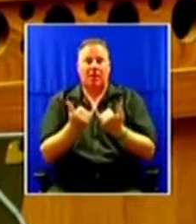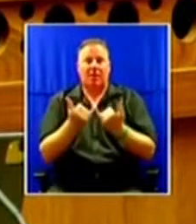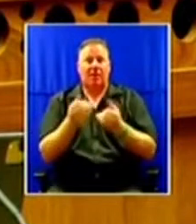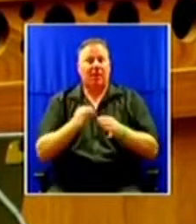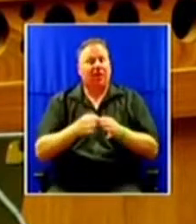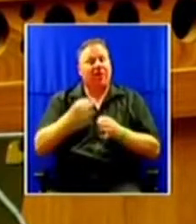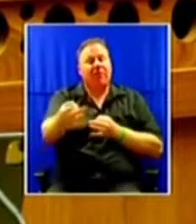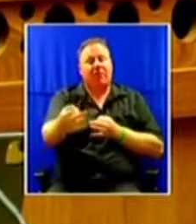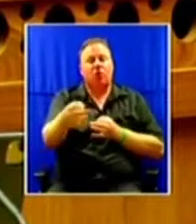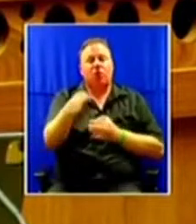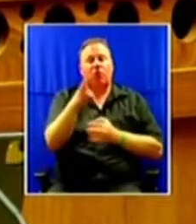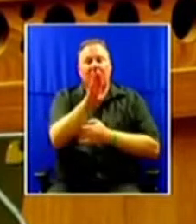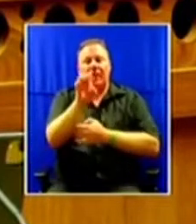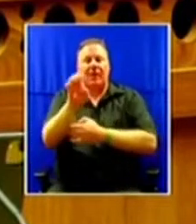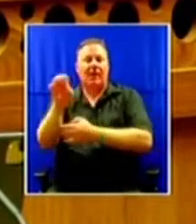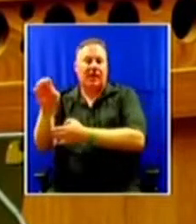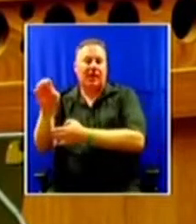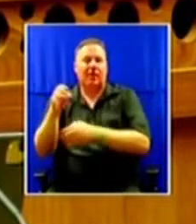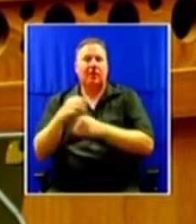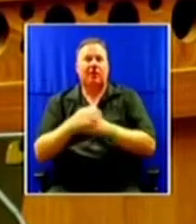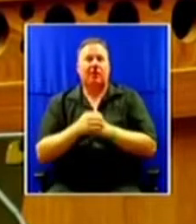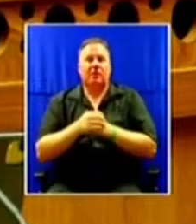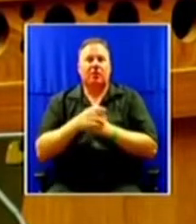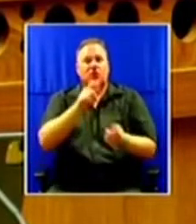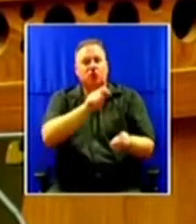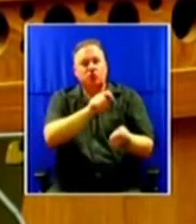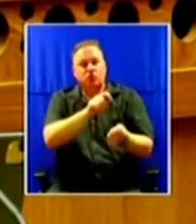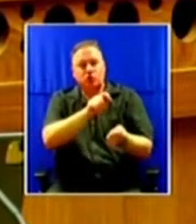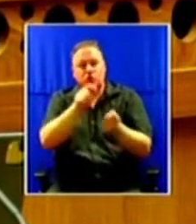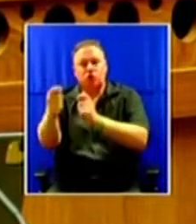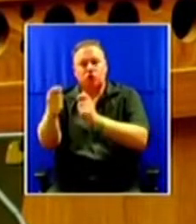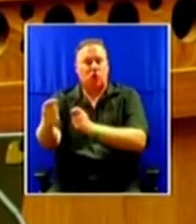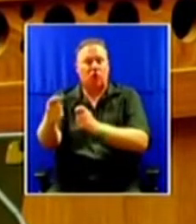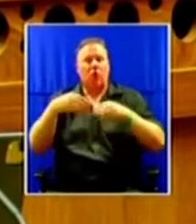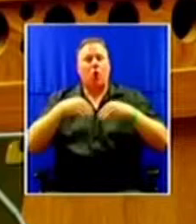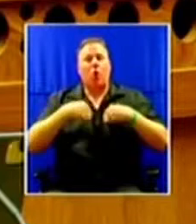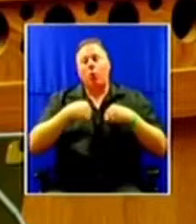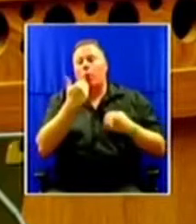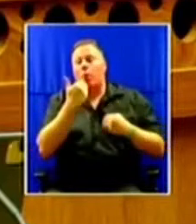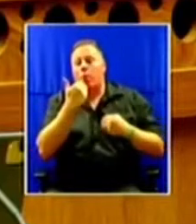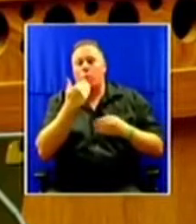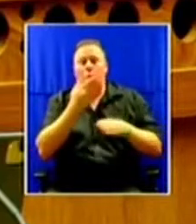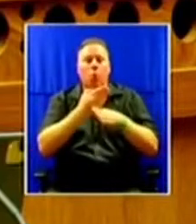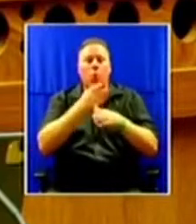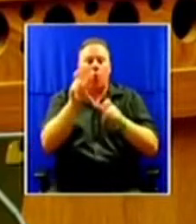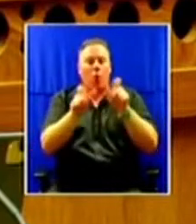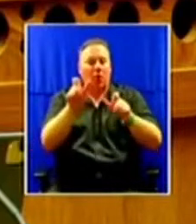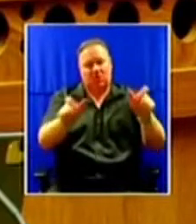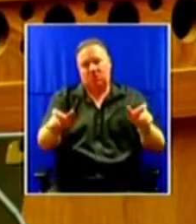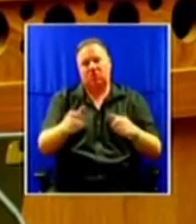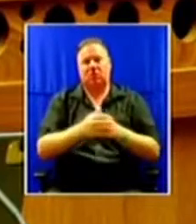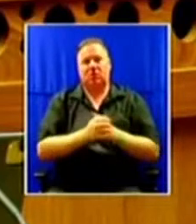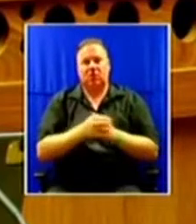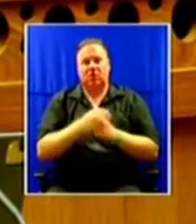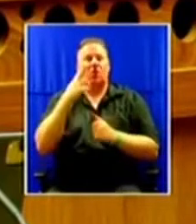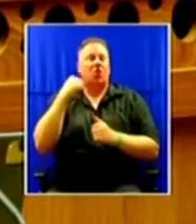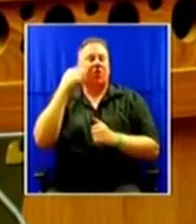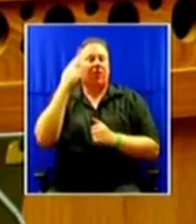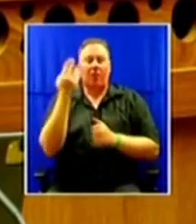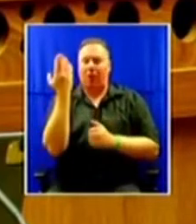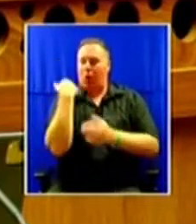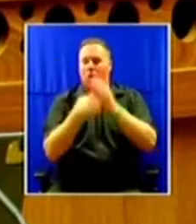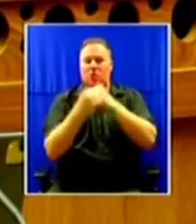economic empowerment by transferring ownership to their workers. In November last year, we held our third South